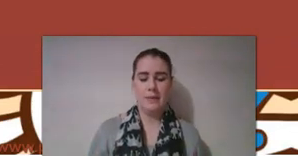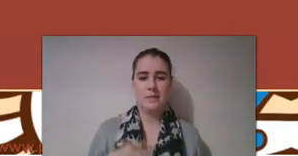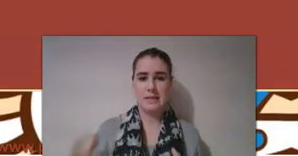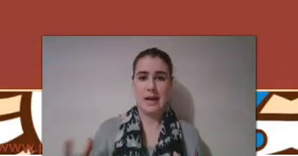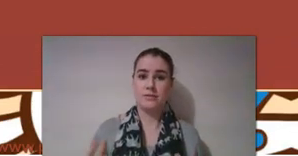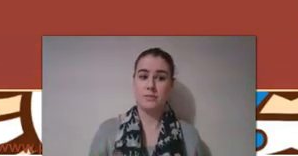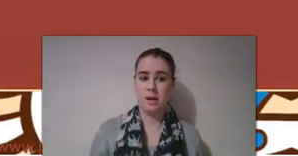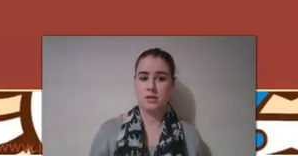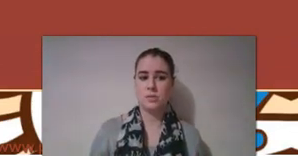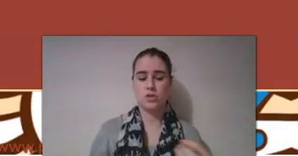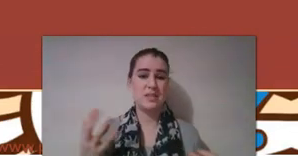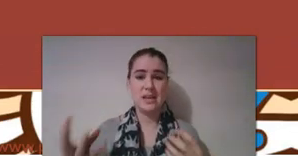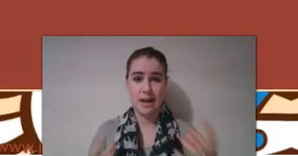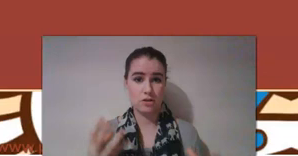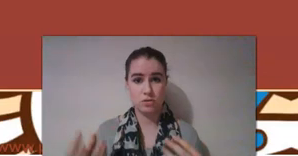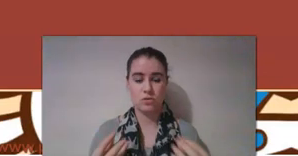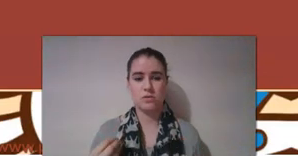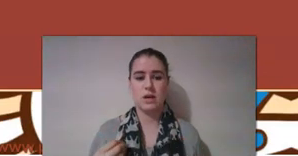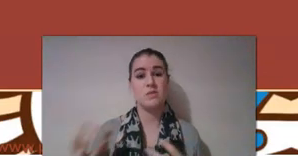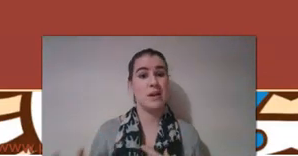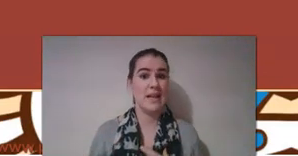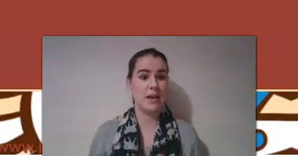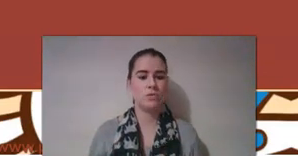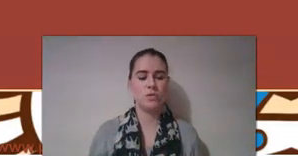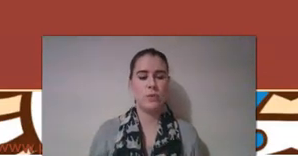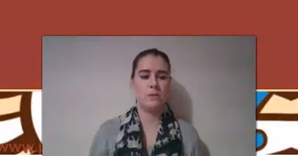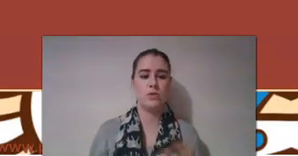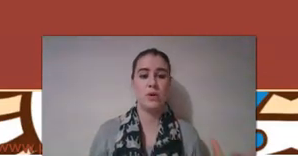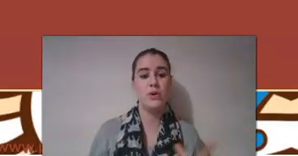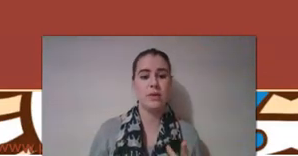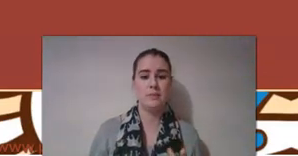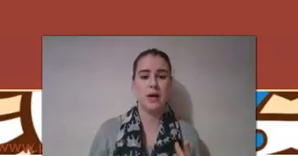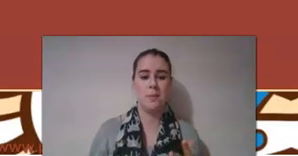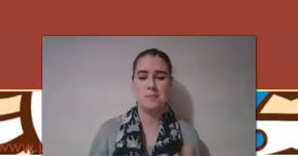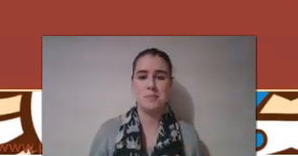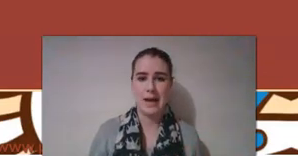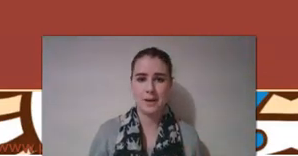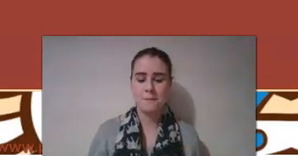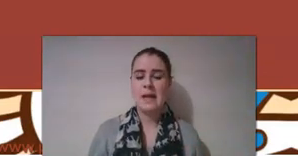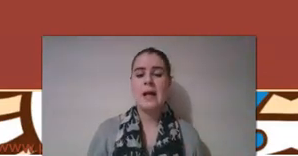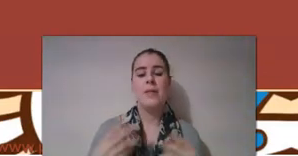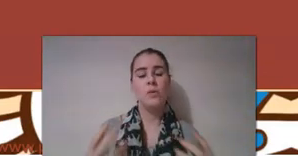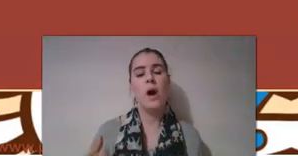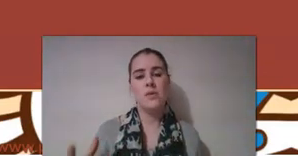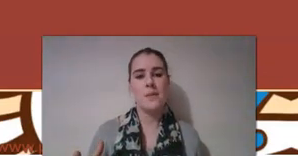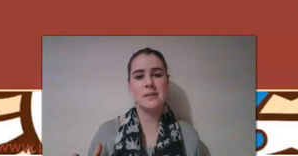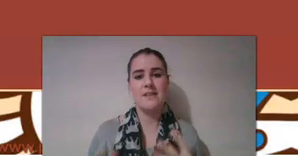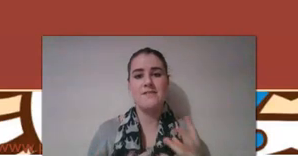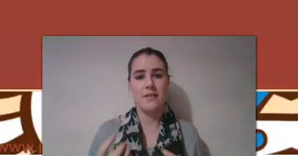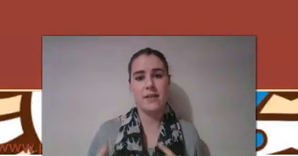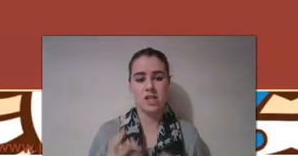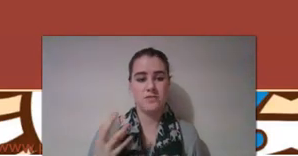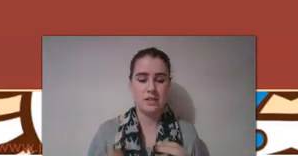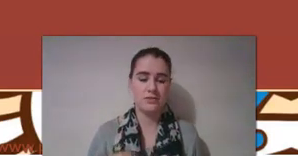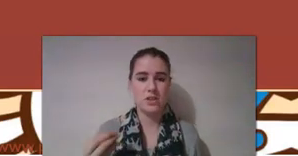that they would be able to get from plants, which is almost a natural source of dye, as well as animals as well, was blue, green, purple, and black. And they were able to get